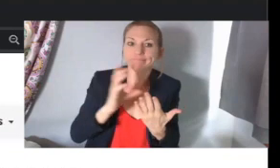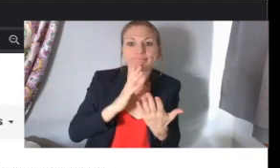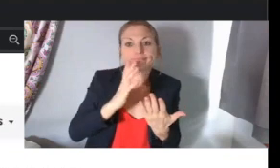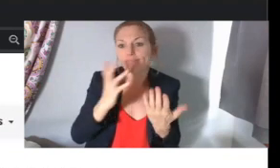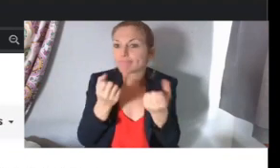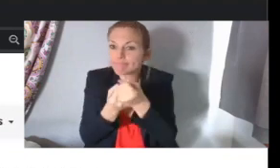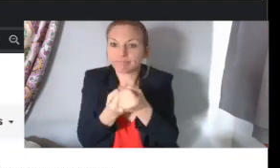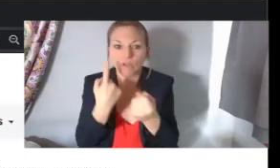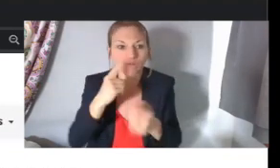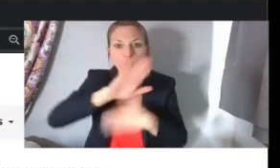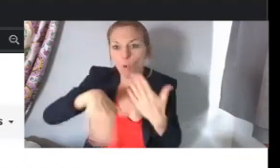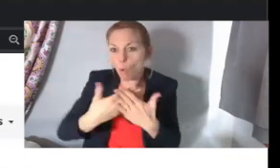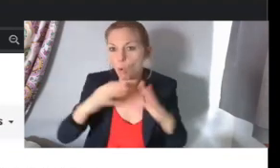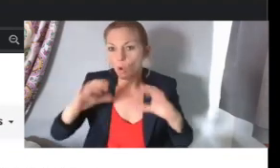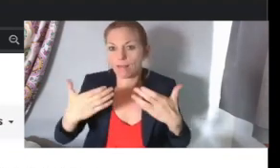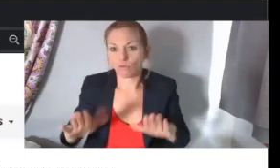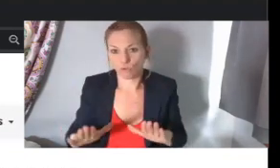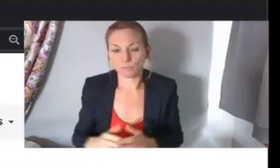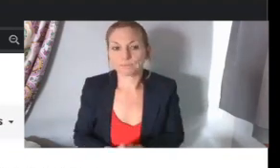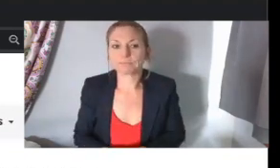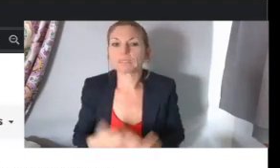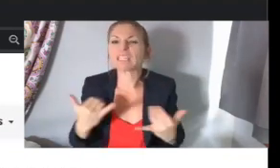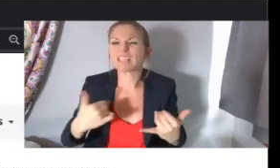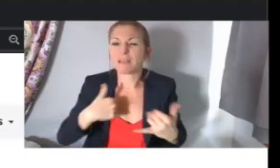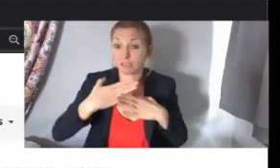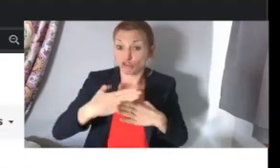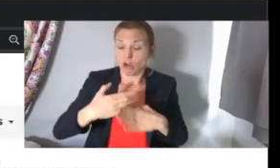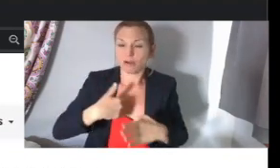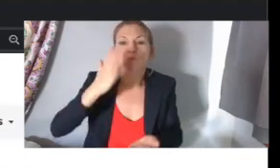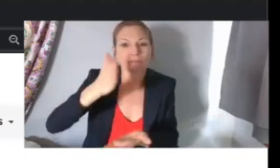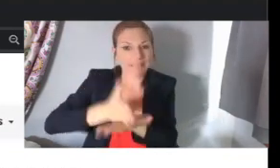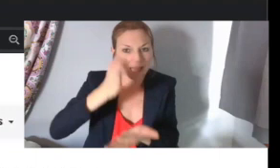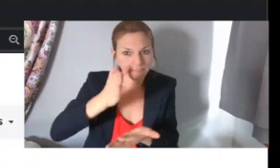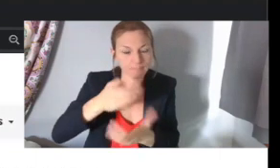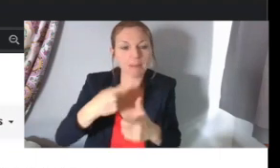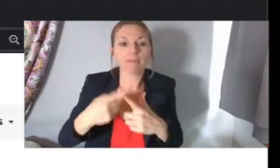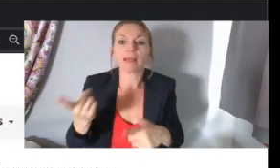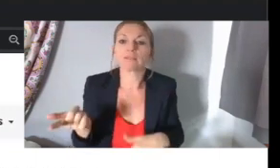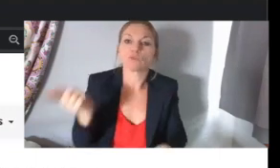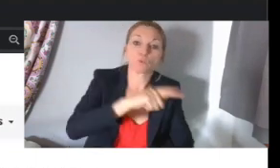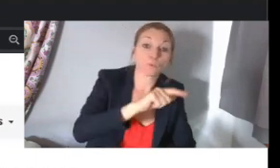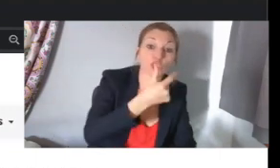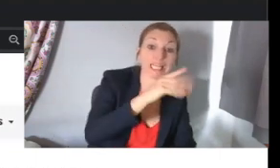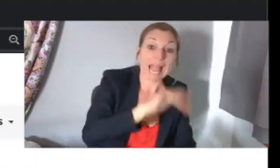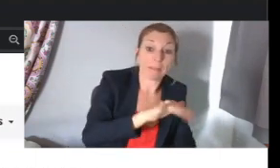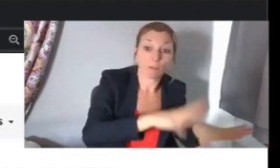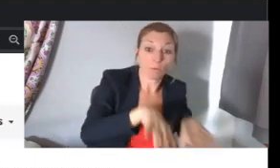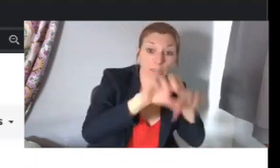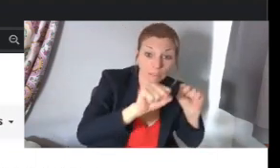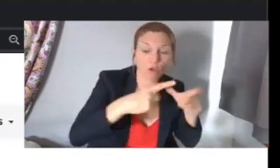Now I'm going to stop sharing and switch that back over to Gabrielle, and we can go over our other